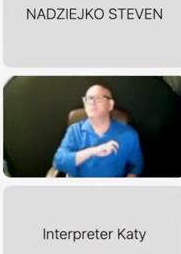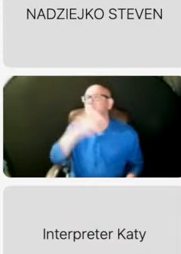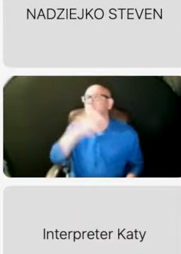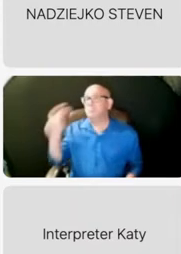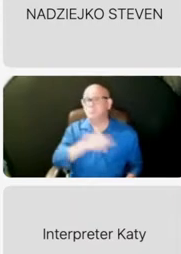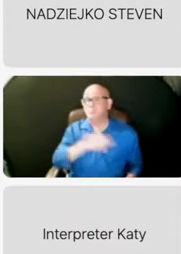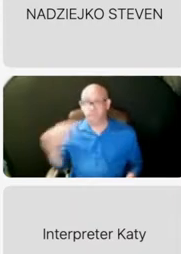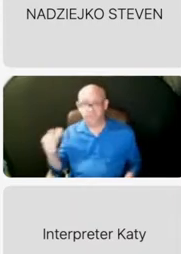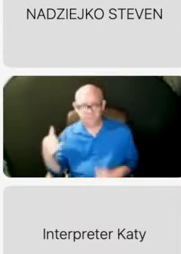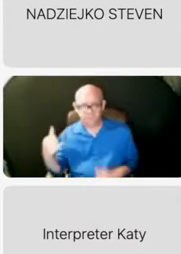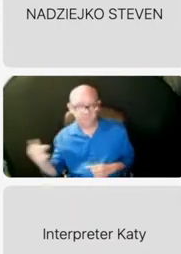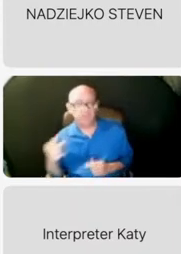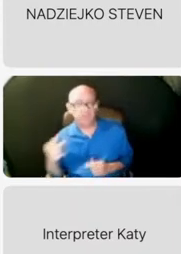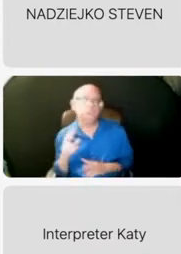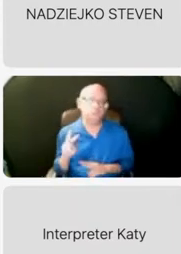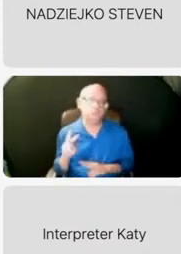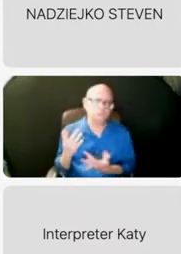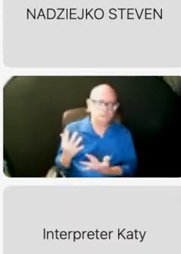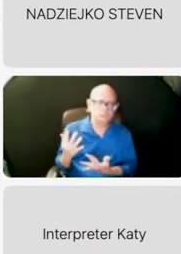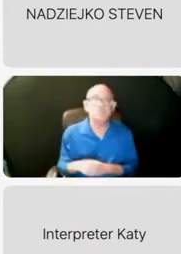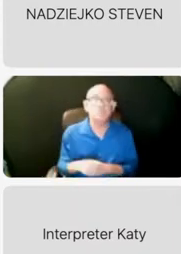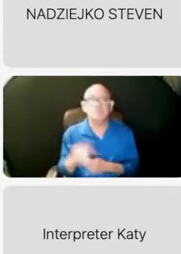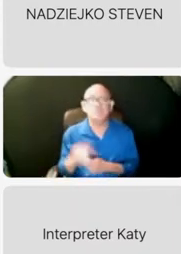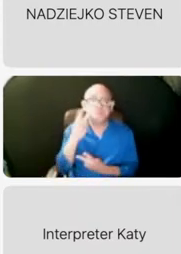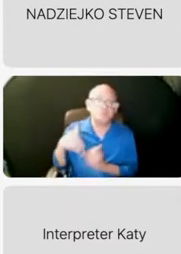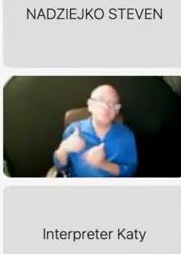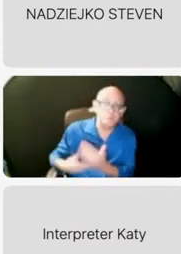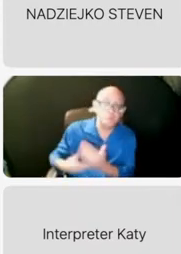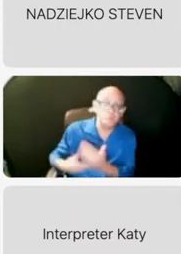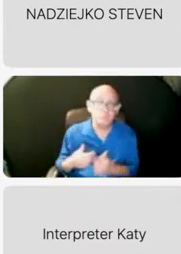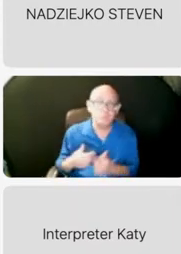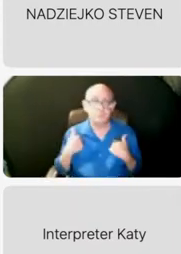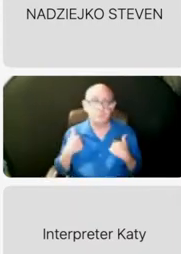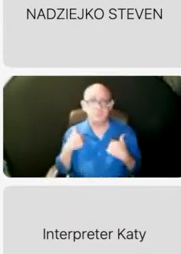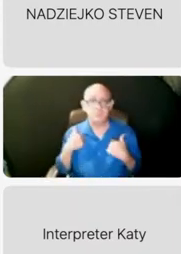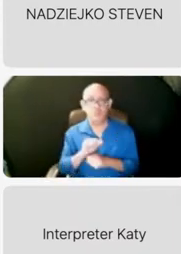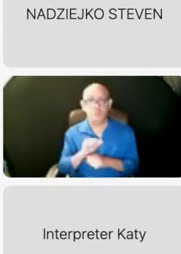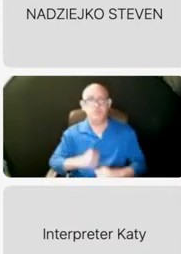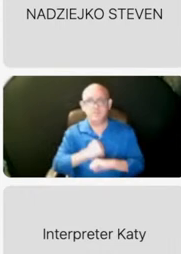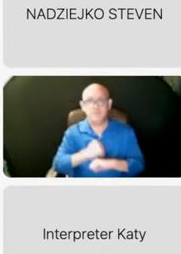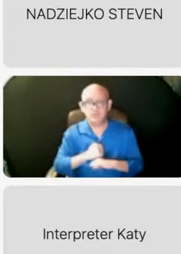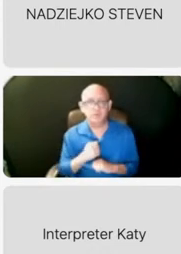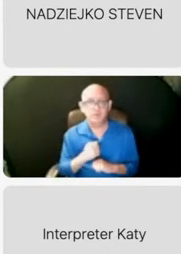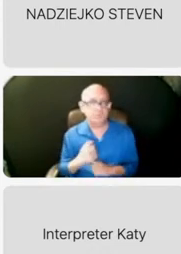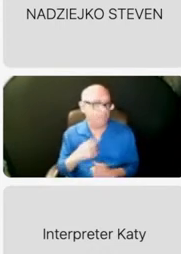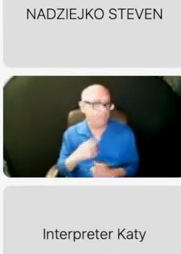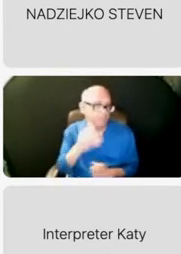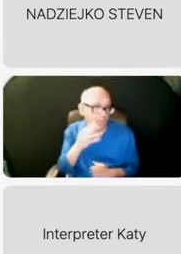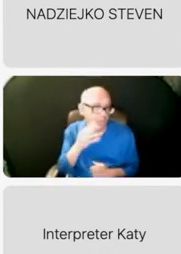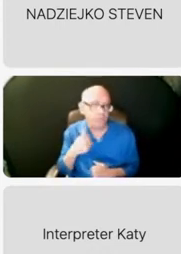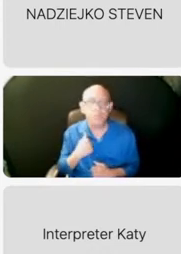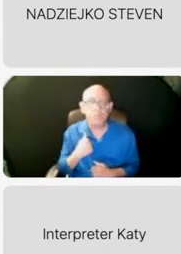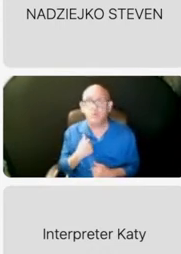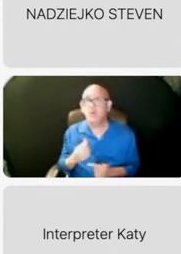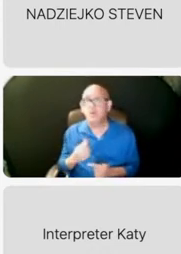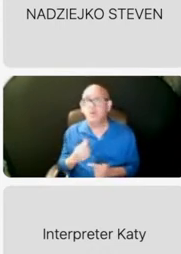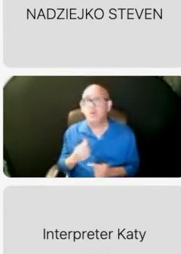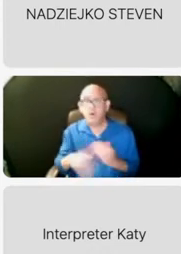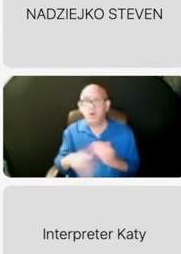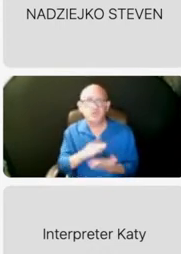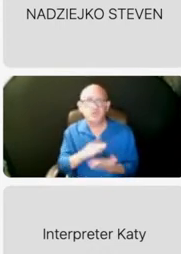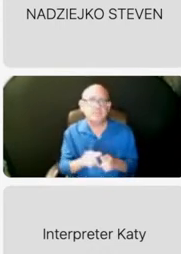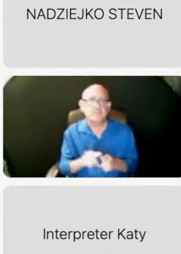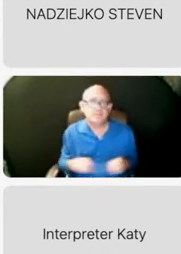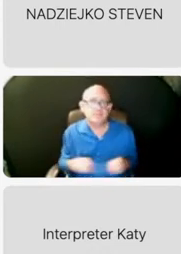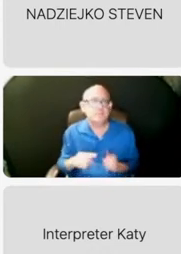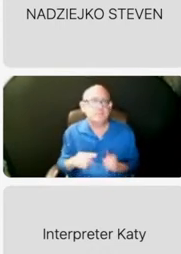employee and i have worked for the security department for most of that time i believe that all districts should be transparent and there should be nothing to